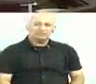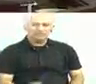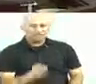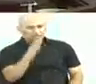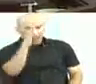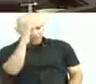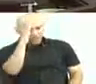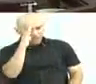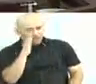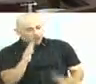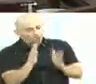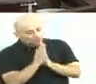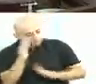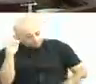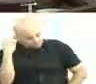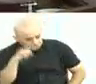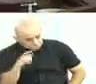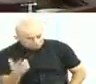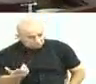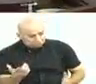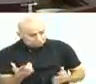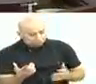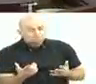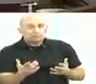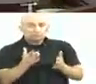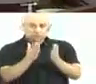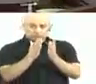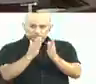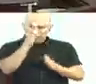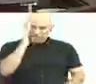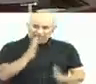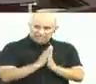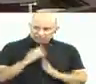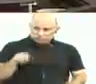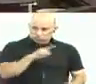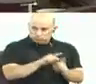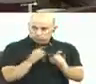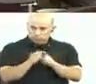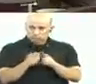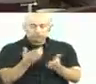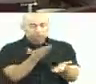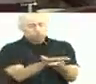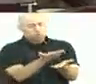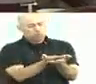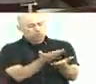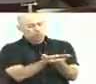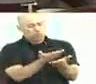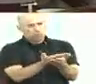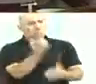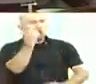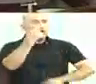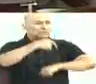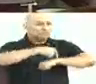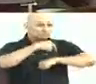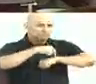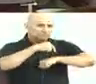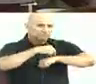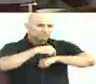God asked them, and God is asking you, to prove just one